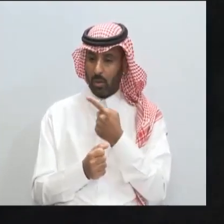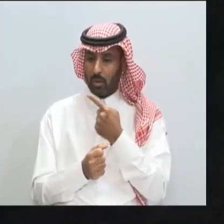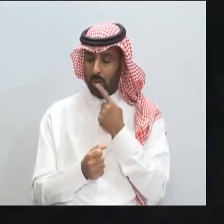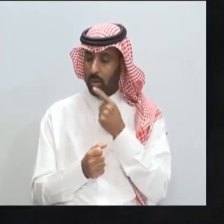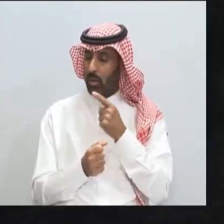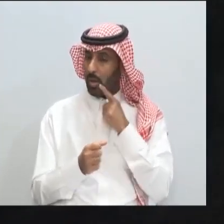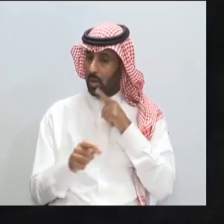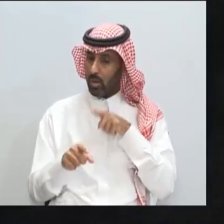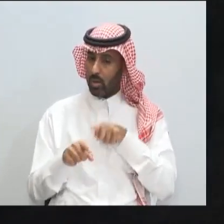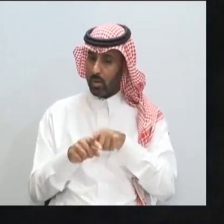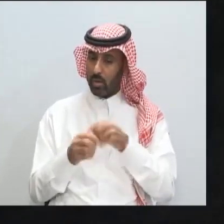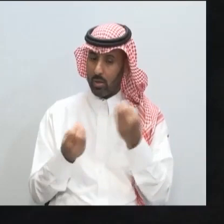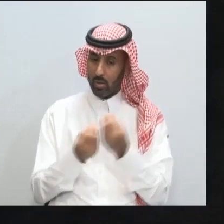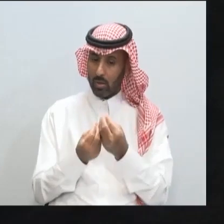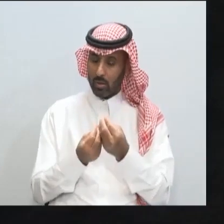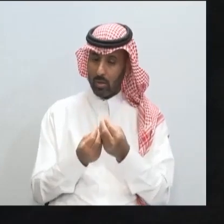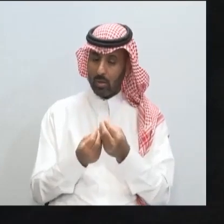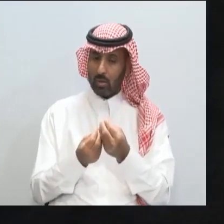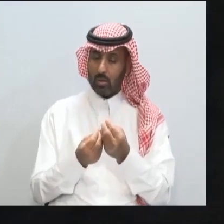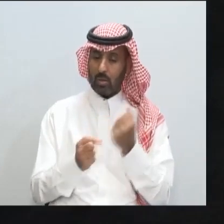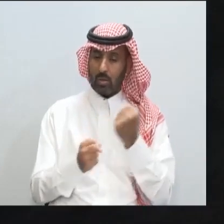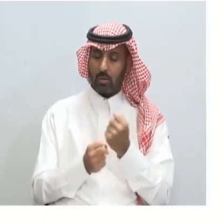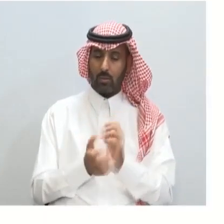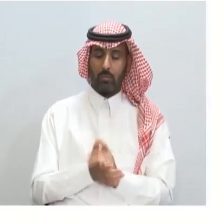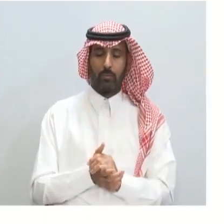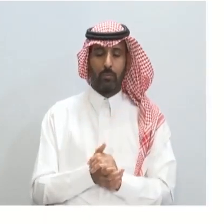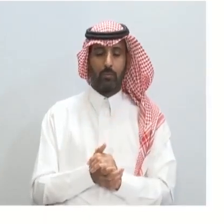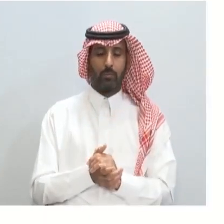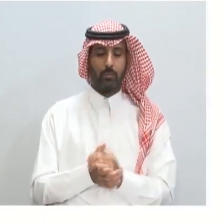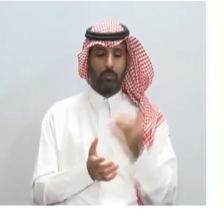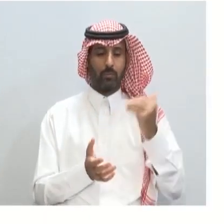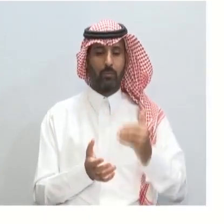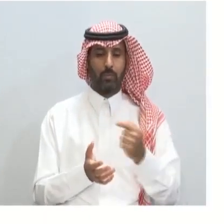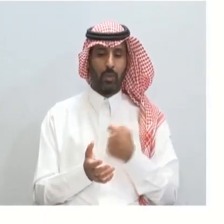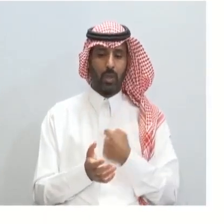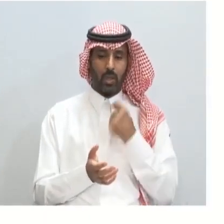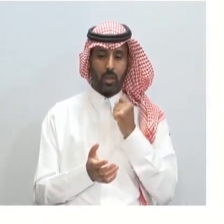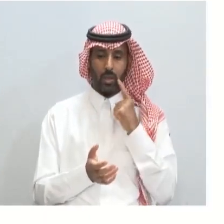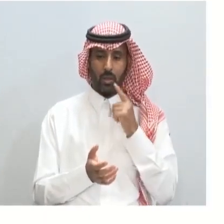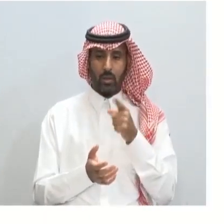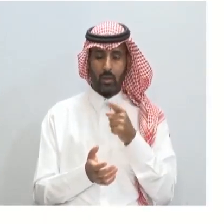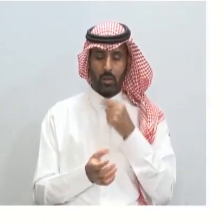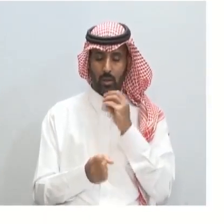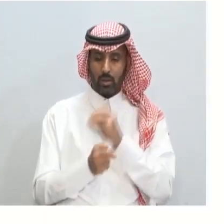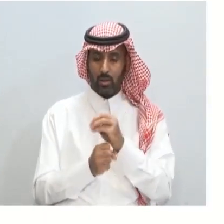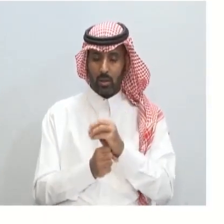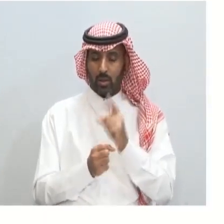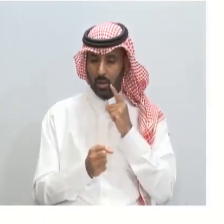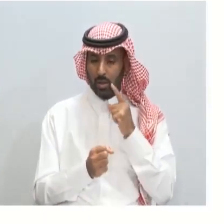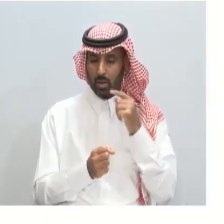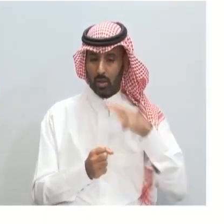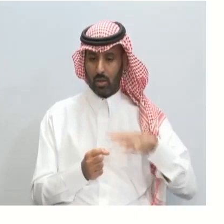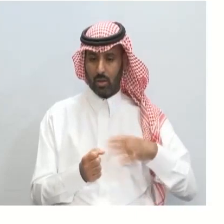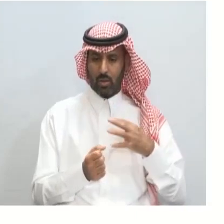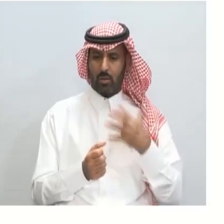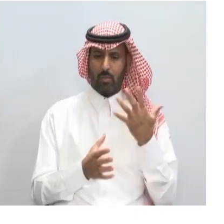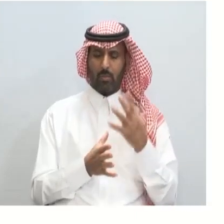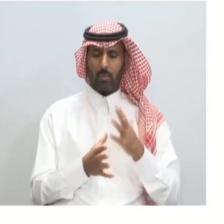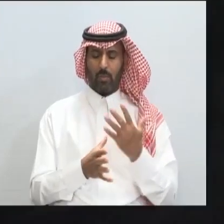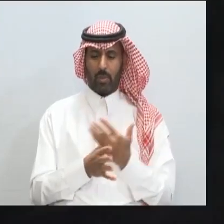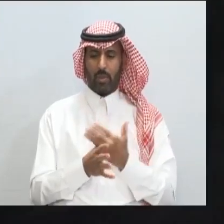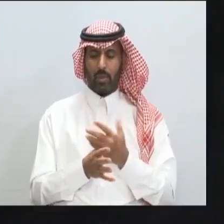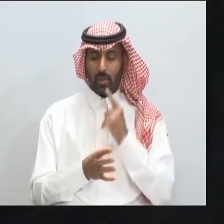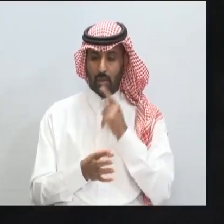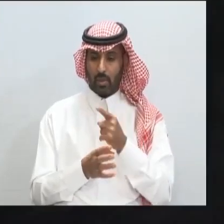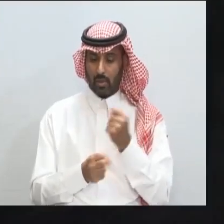his coworker again. What do you think he will do? For me, I think that he will tell the manager because